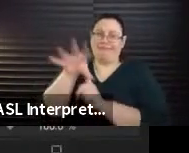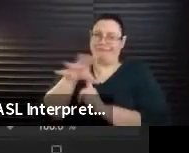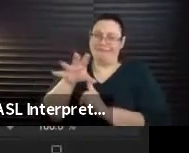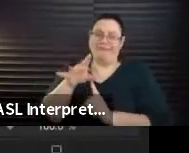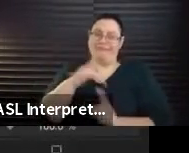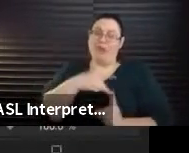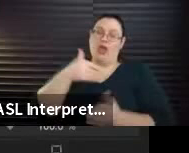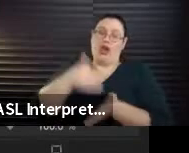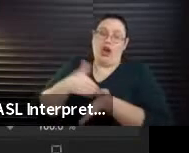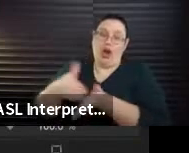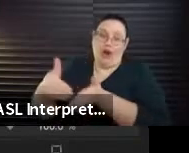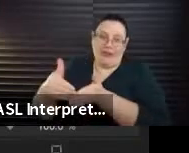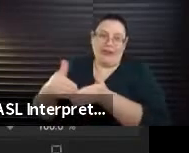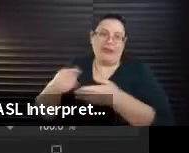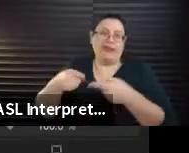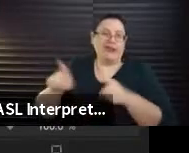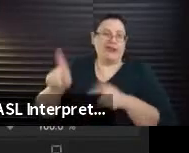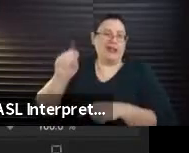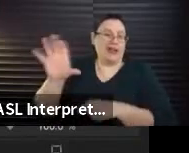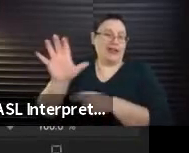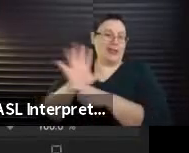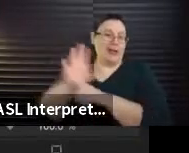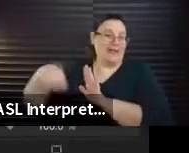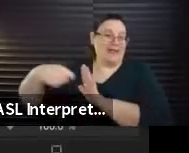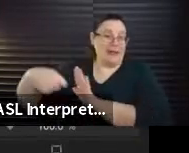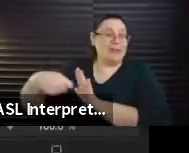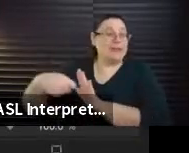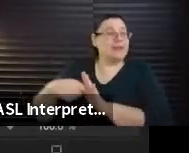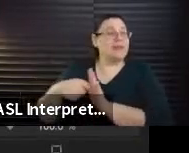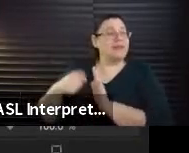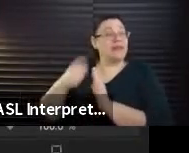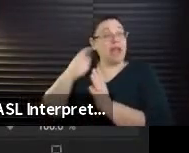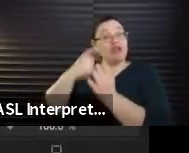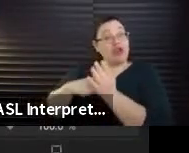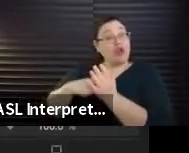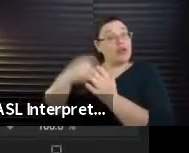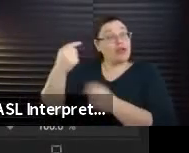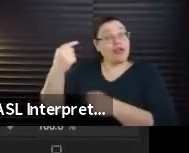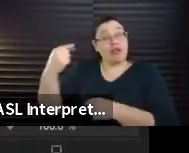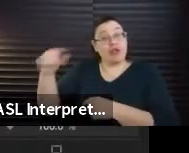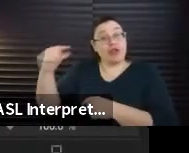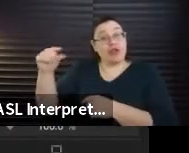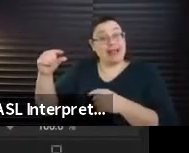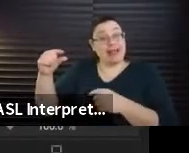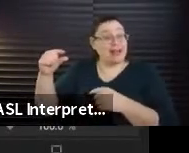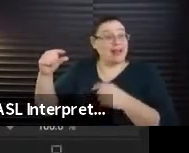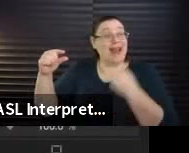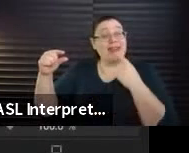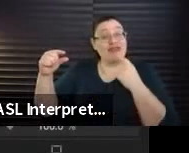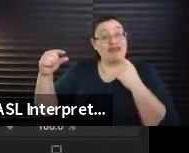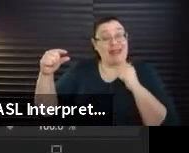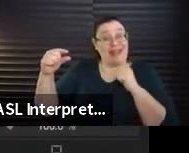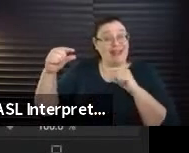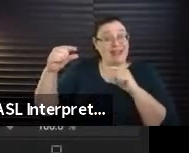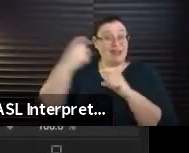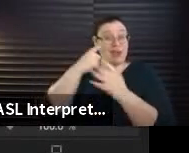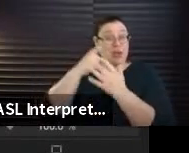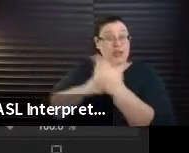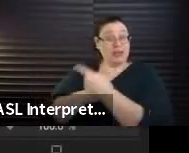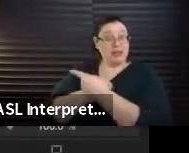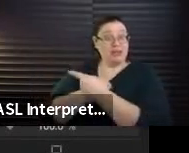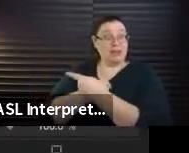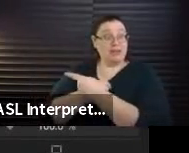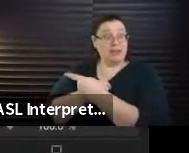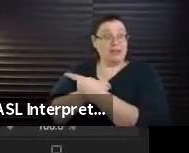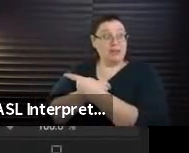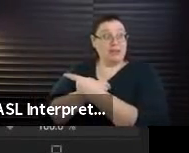in all of his documentaries. And when I click Ken Burns, you sort of see this green square and this red square appear.